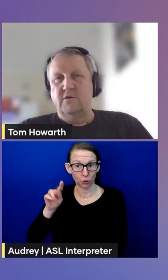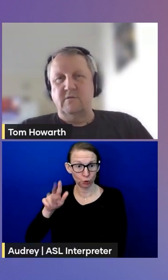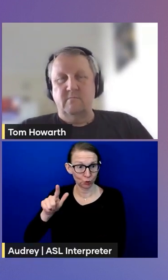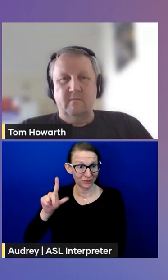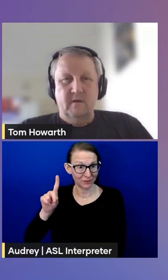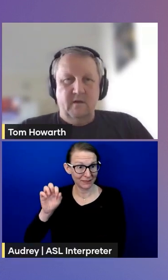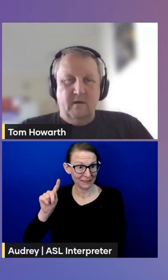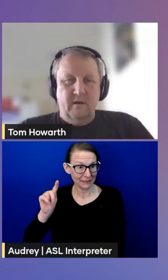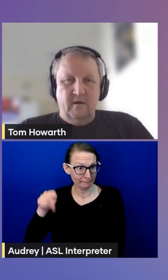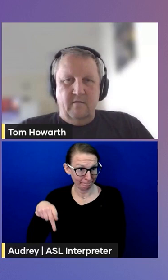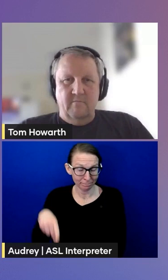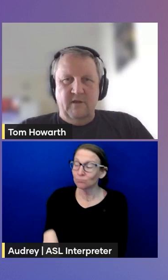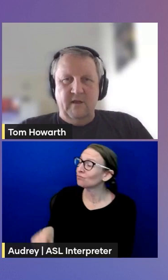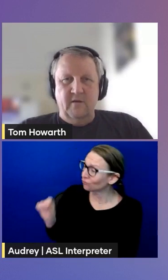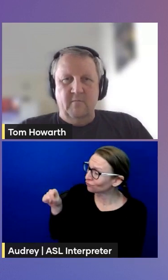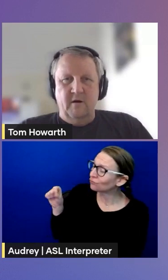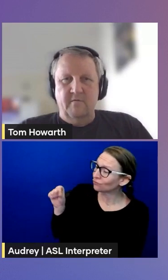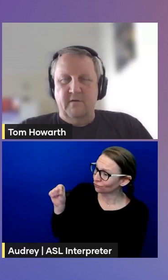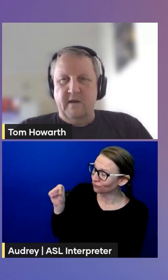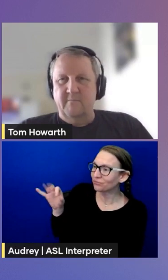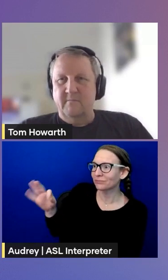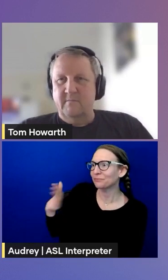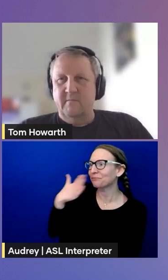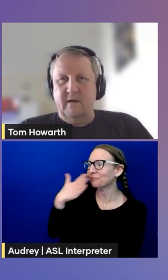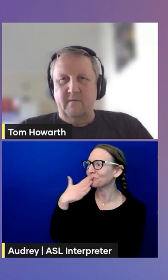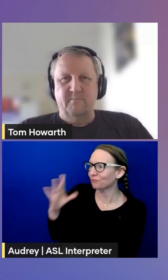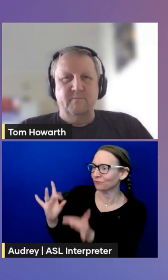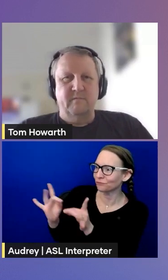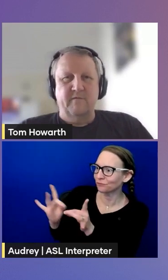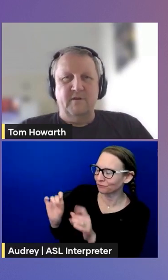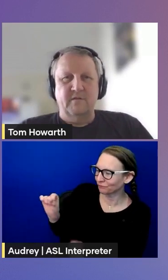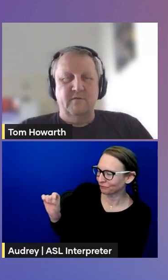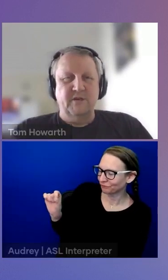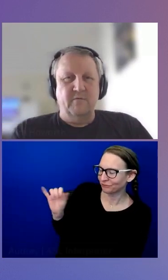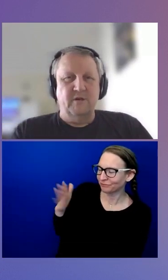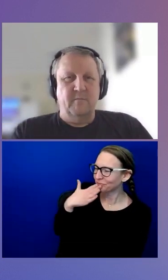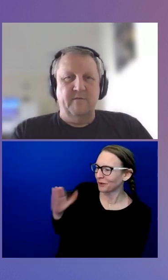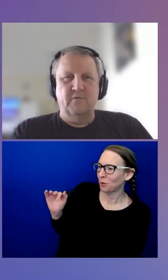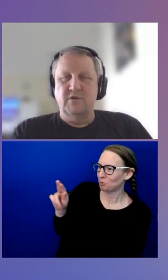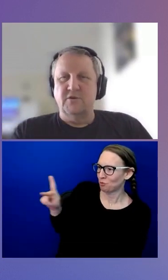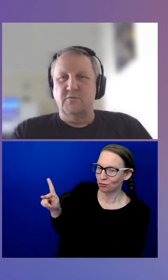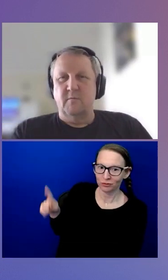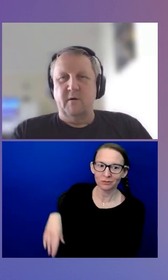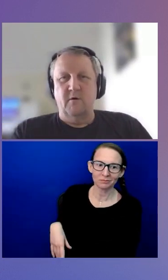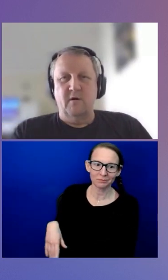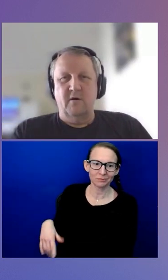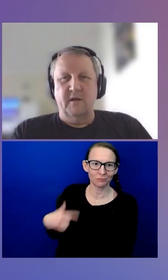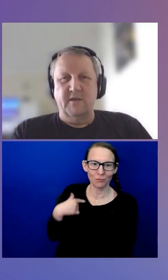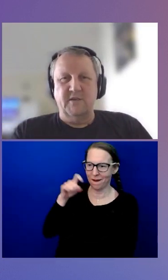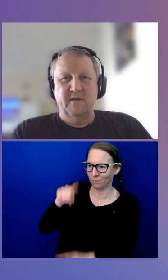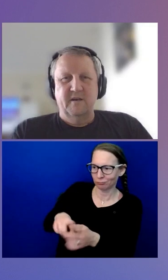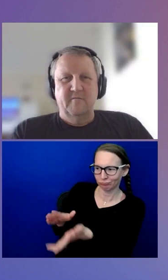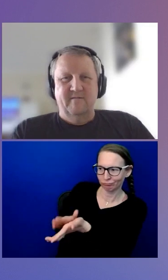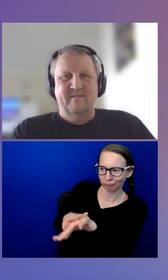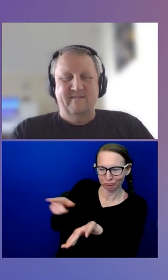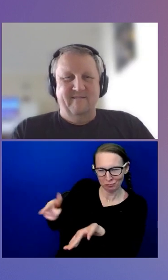it does. And thank you, Mark, for that. I'll have to shout at him afterwards, because he's one of my work